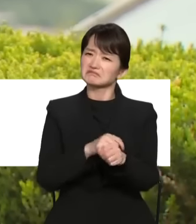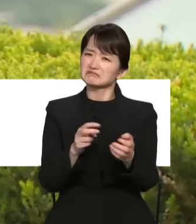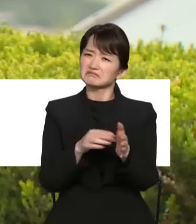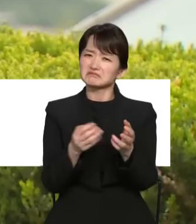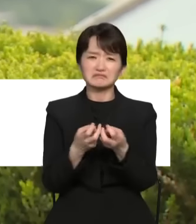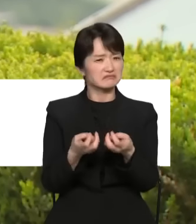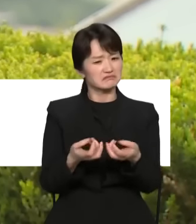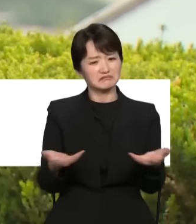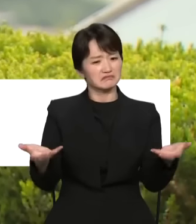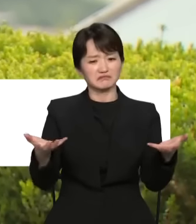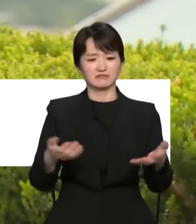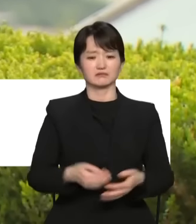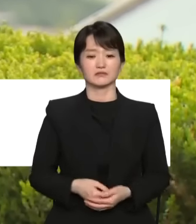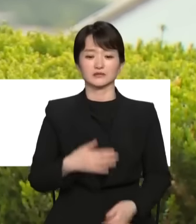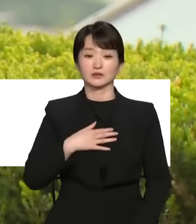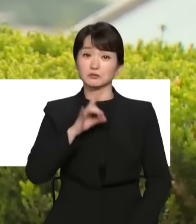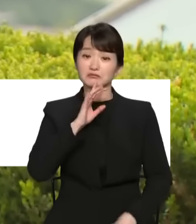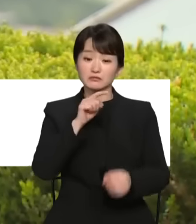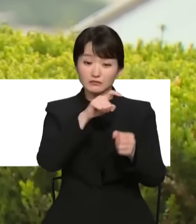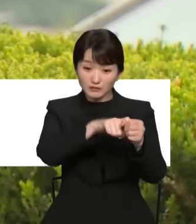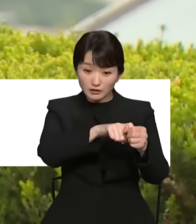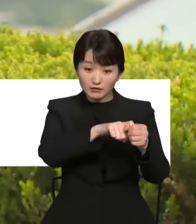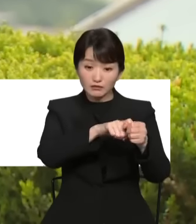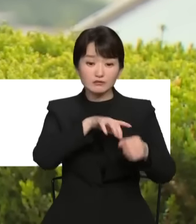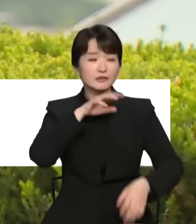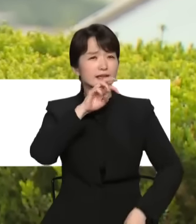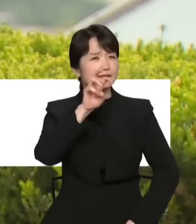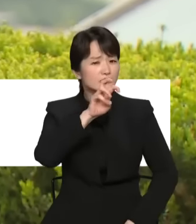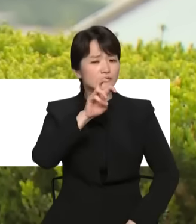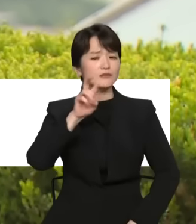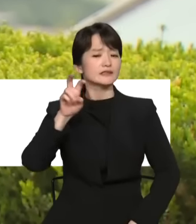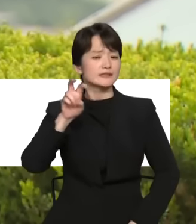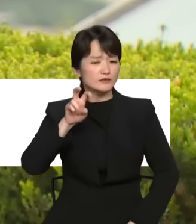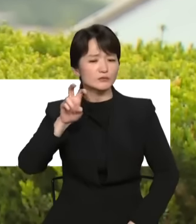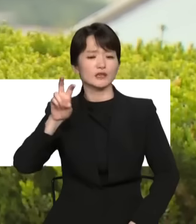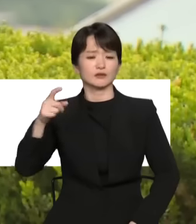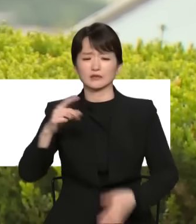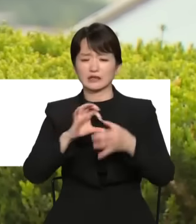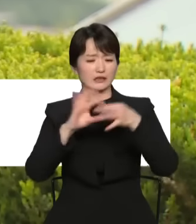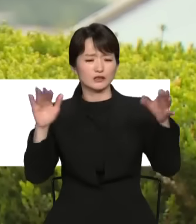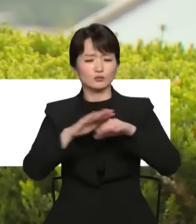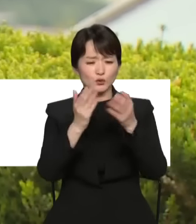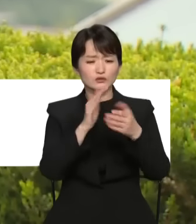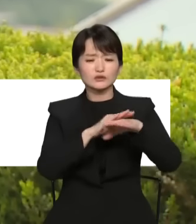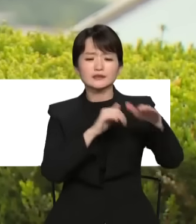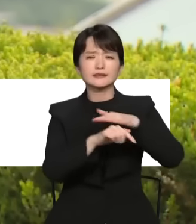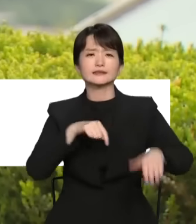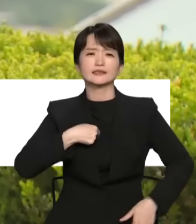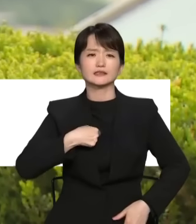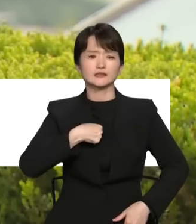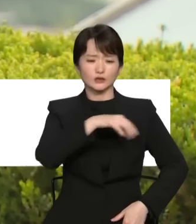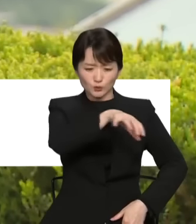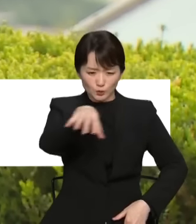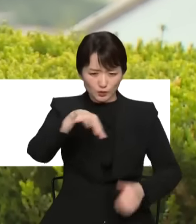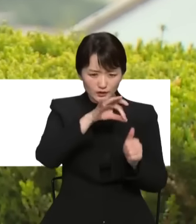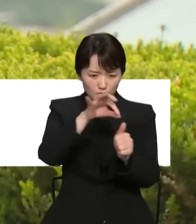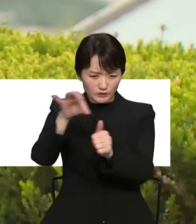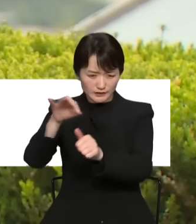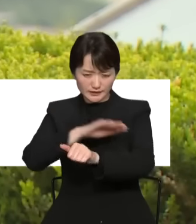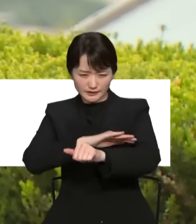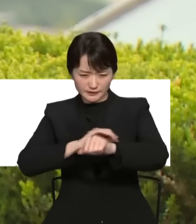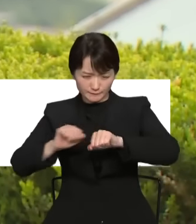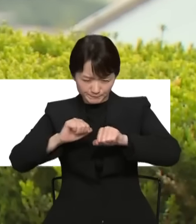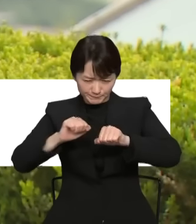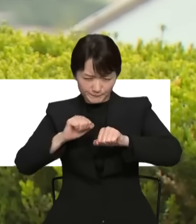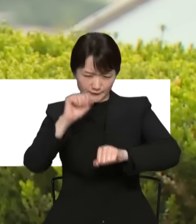no secrets. The only aim I had is to get the best out of every player, whether they are 30 or whether